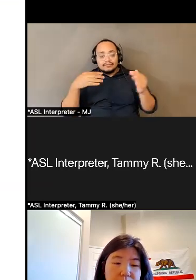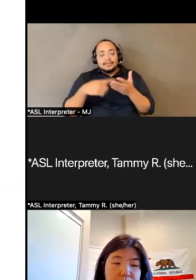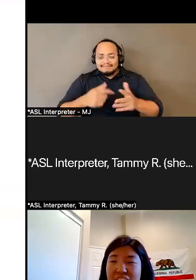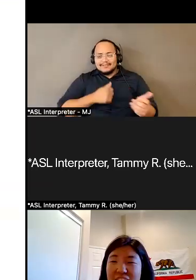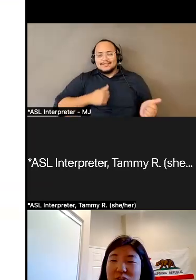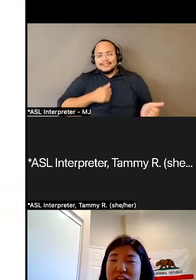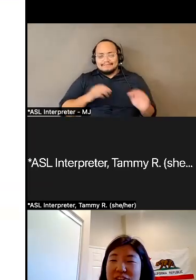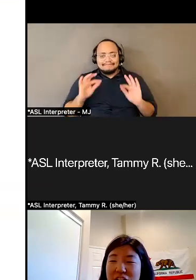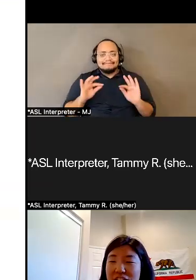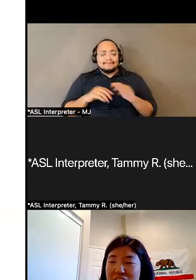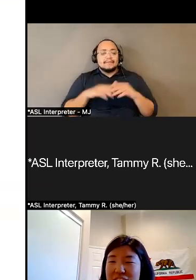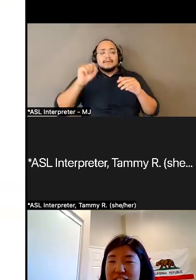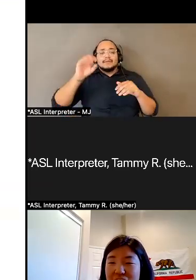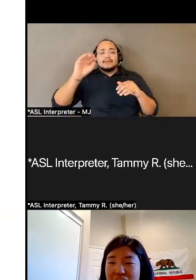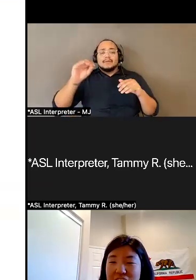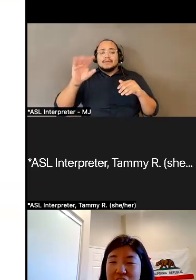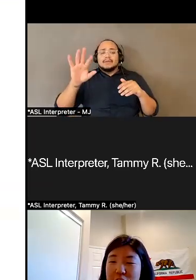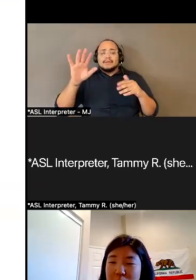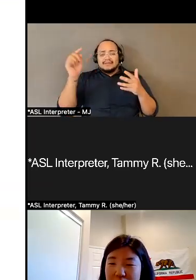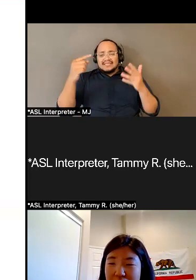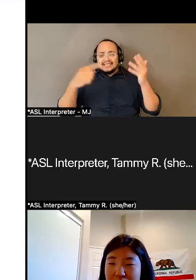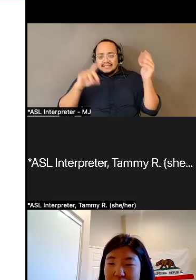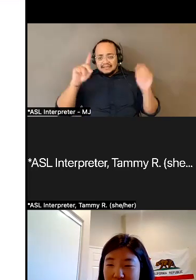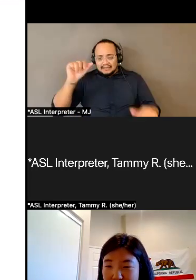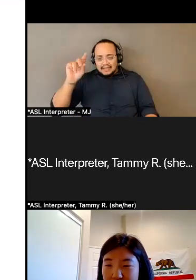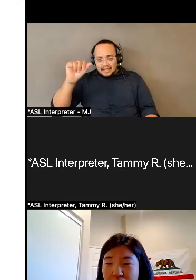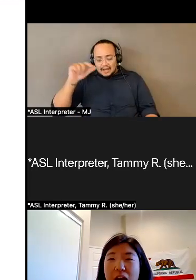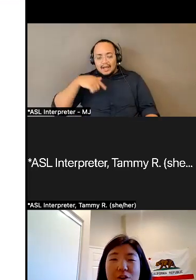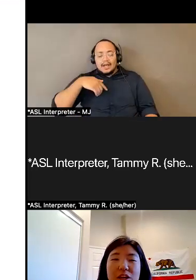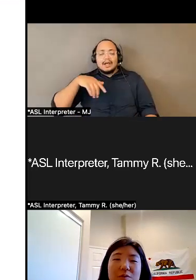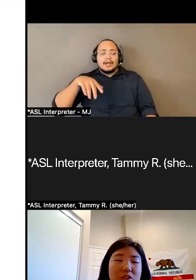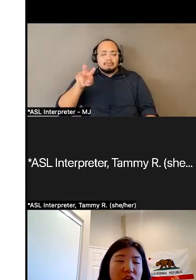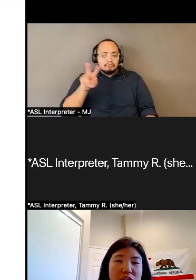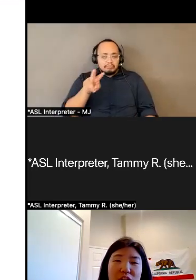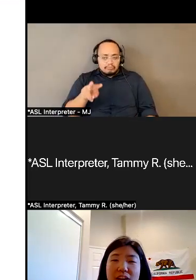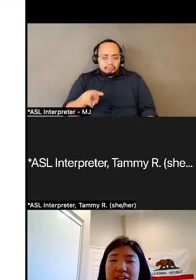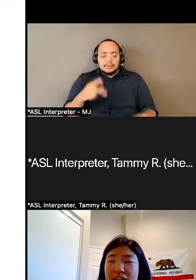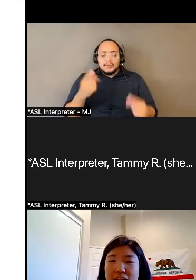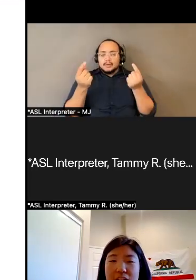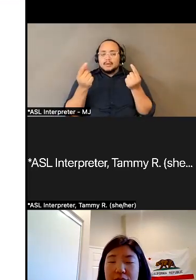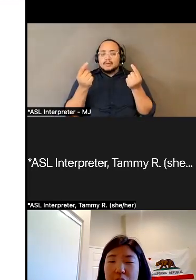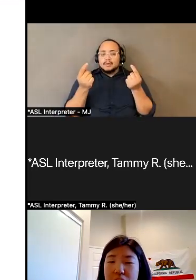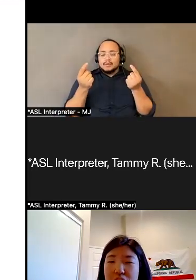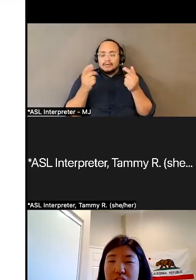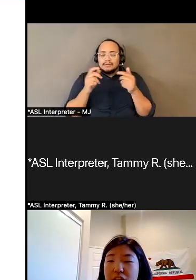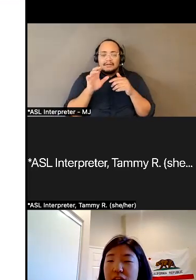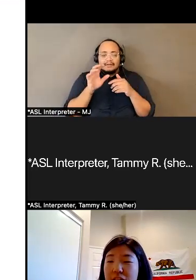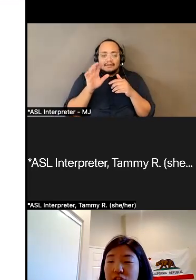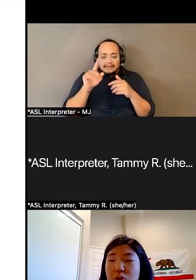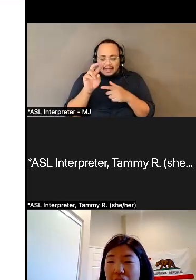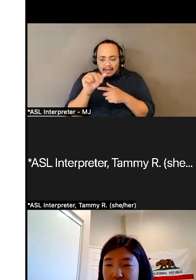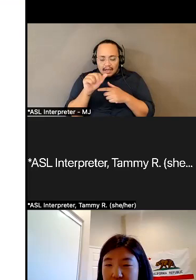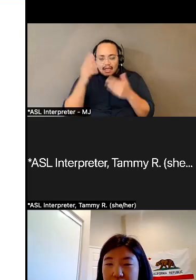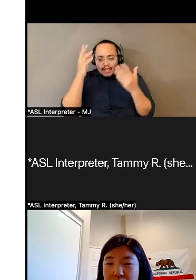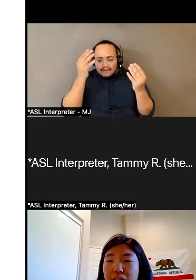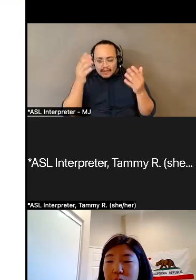do. So given all of the data and information that we've heard, how can we turn that data and information